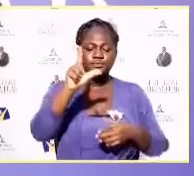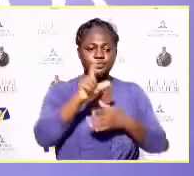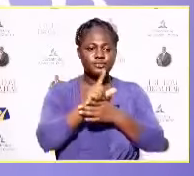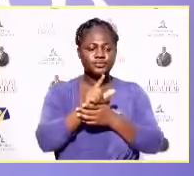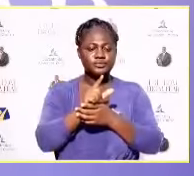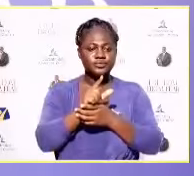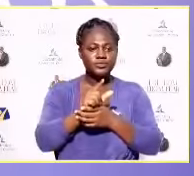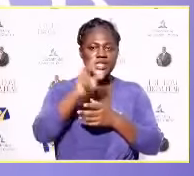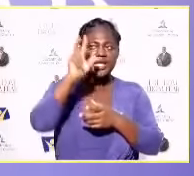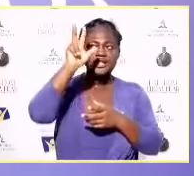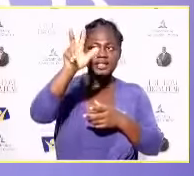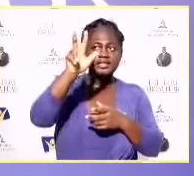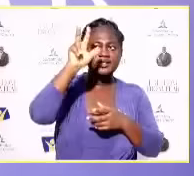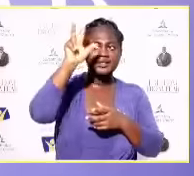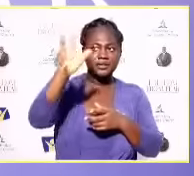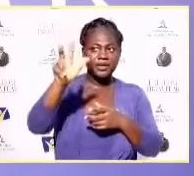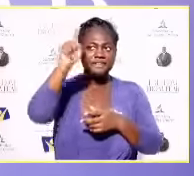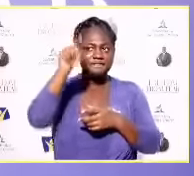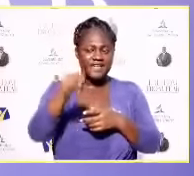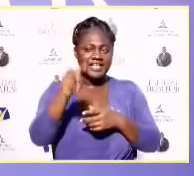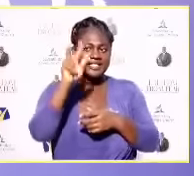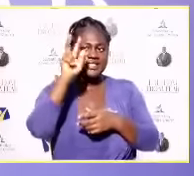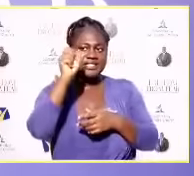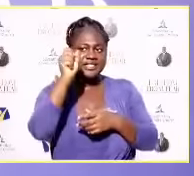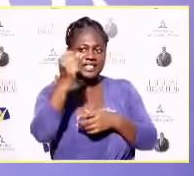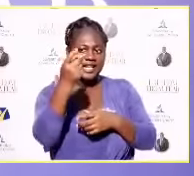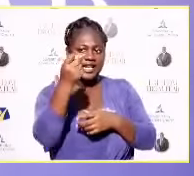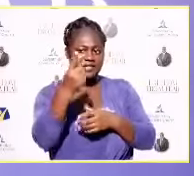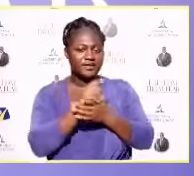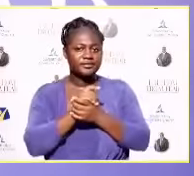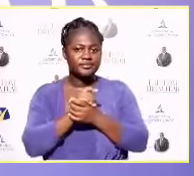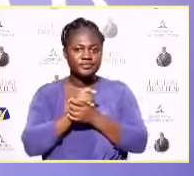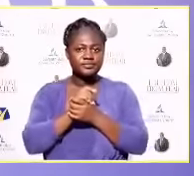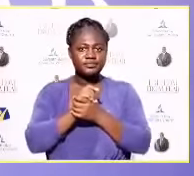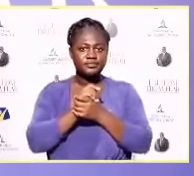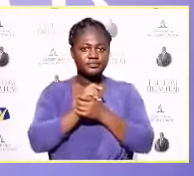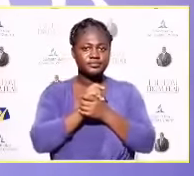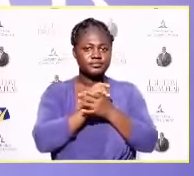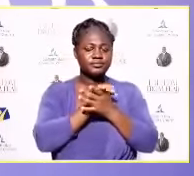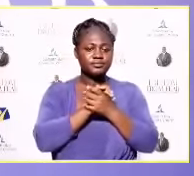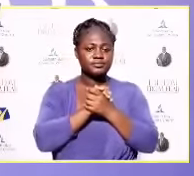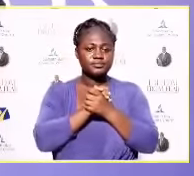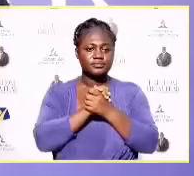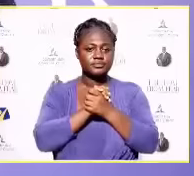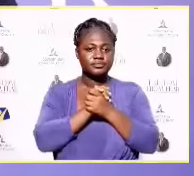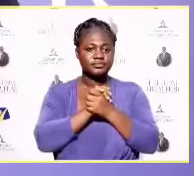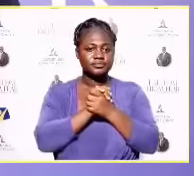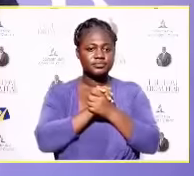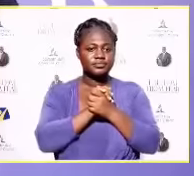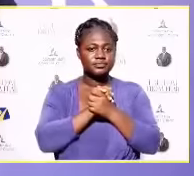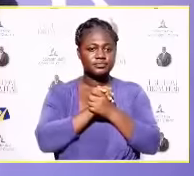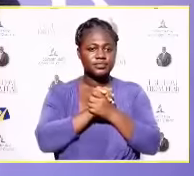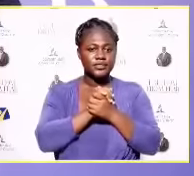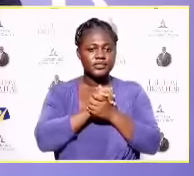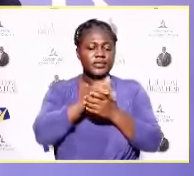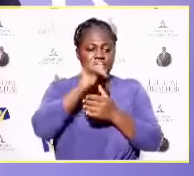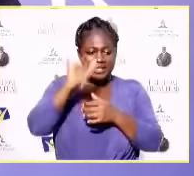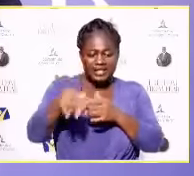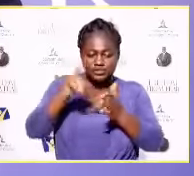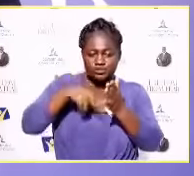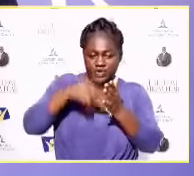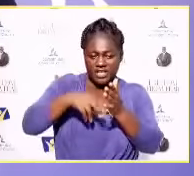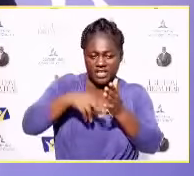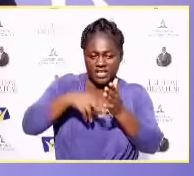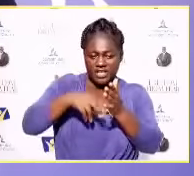Ezekiel 33, verse 11. This text was written for you because Ezekiel is